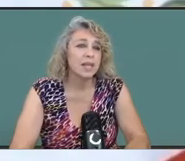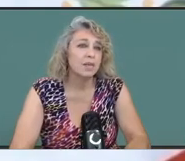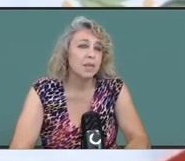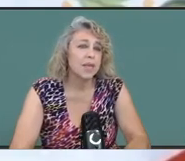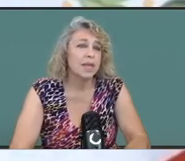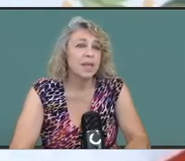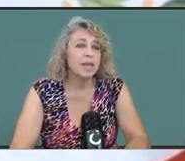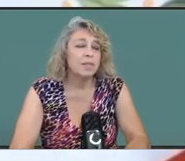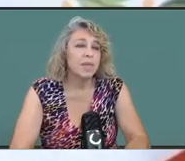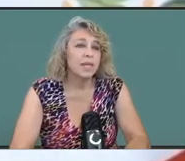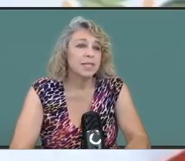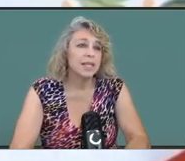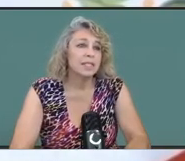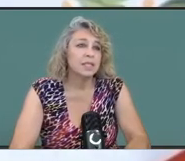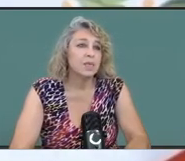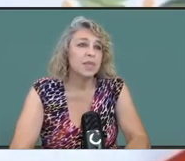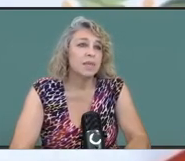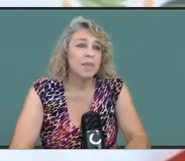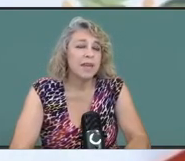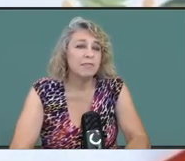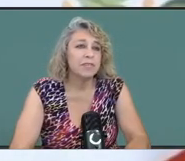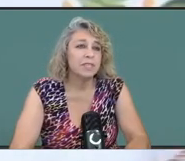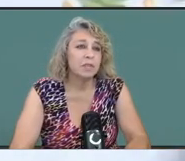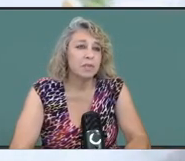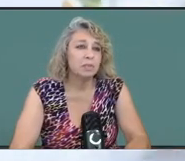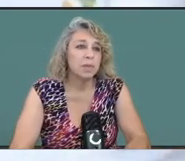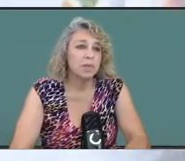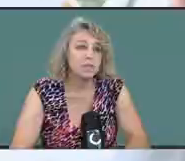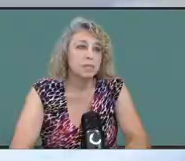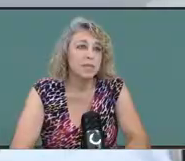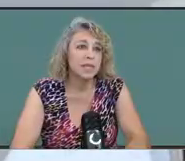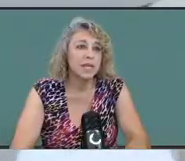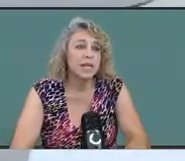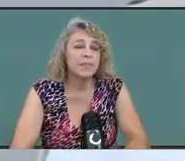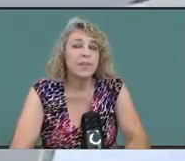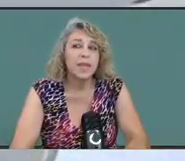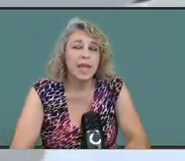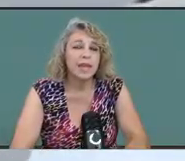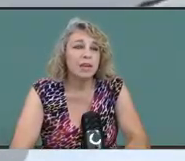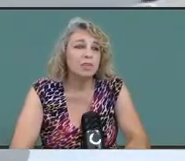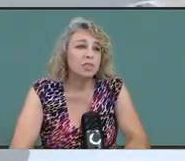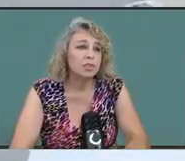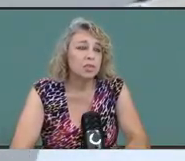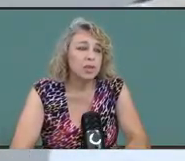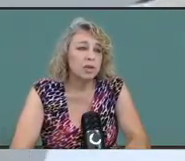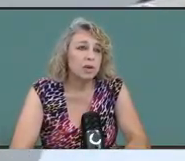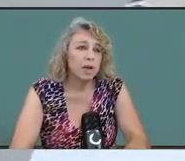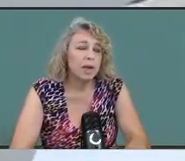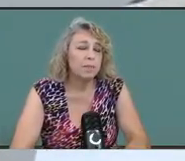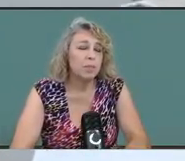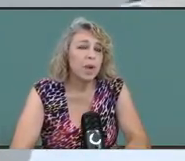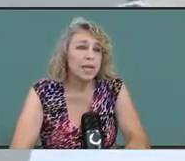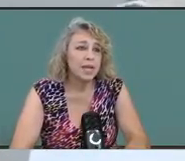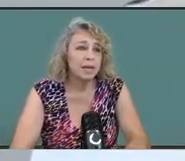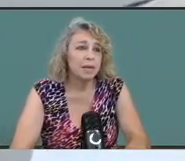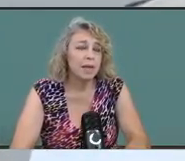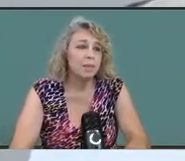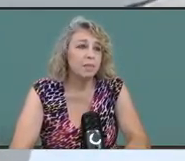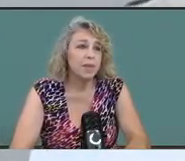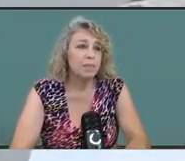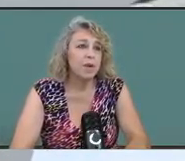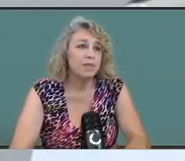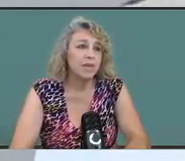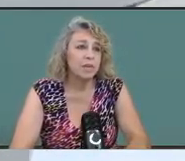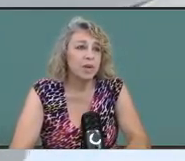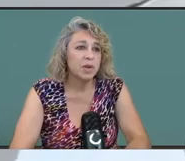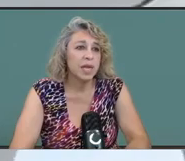things that way, because that's the way they manifest their responsibility and also their pride in